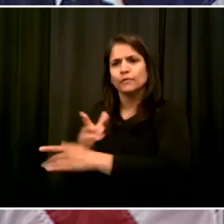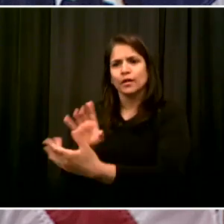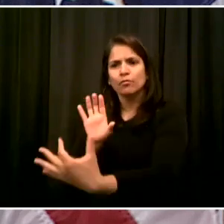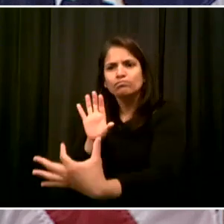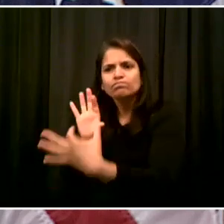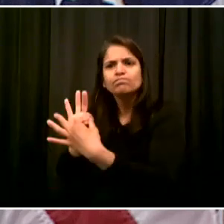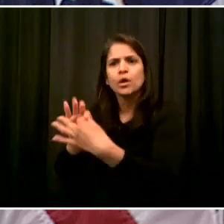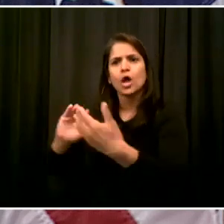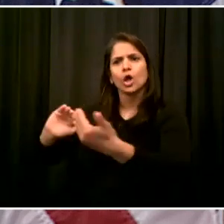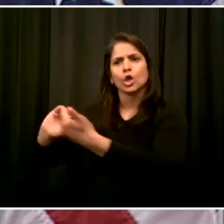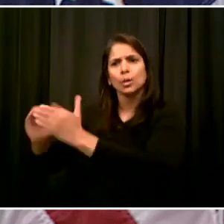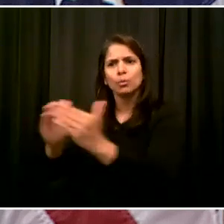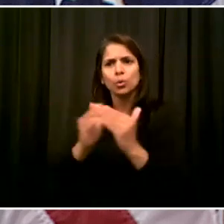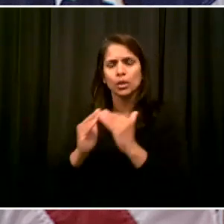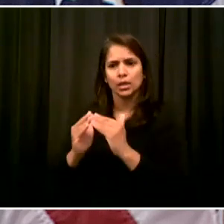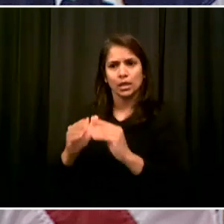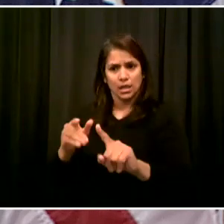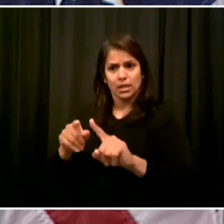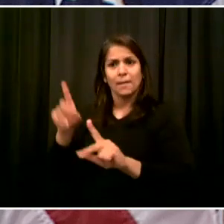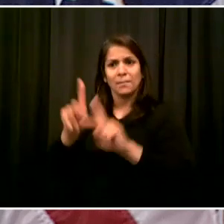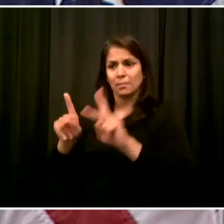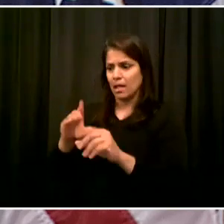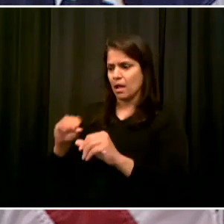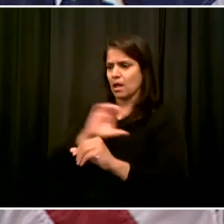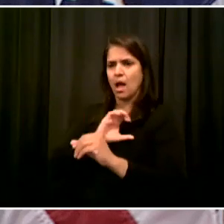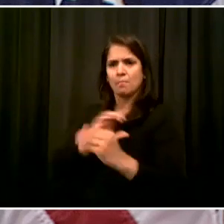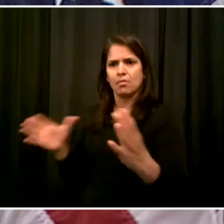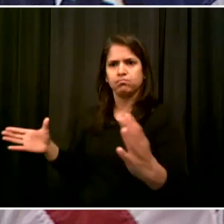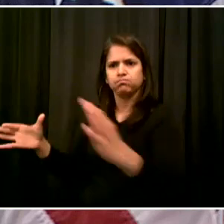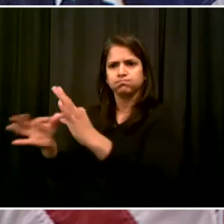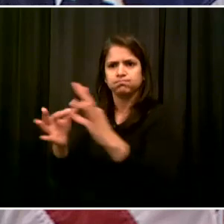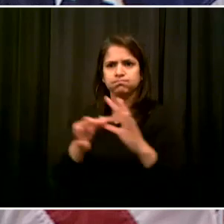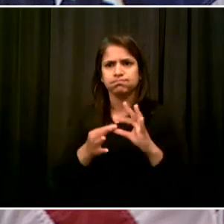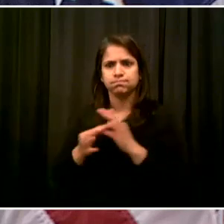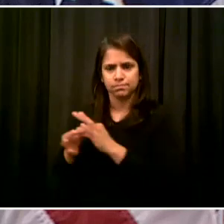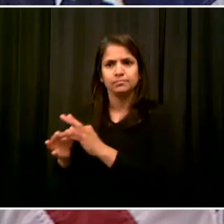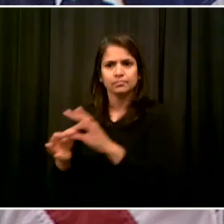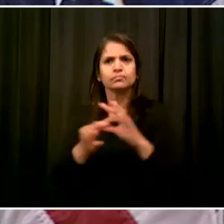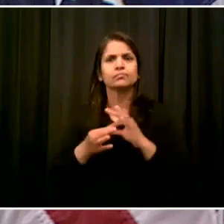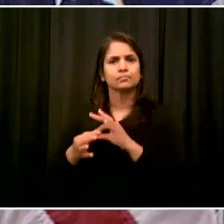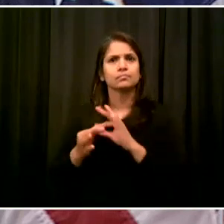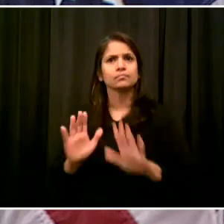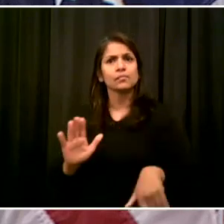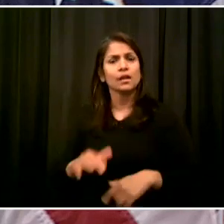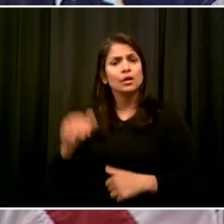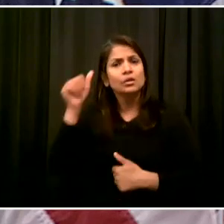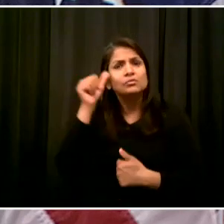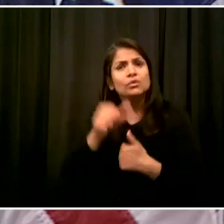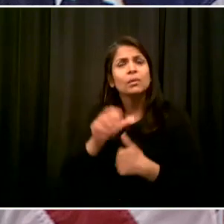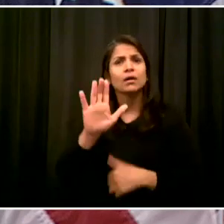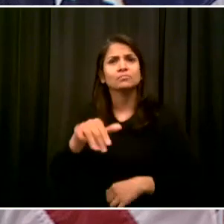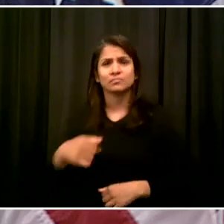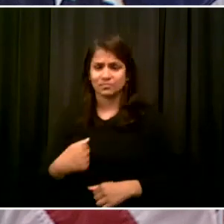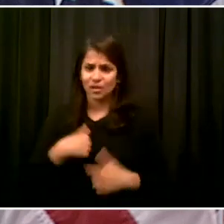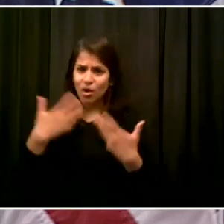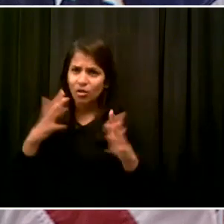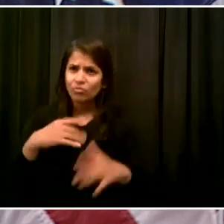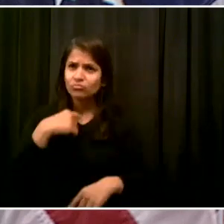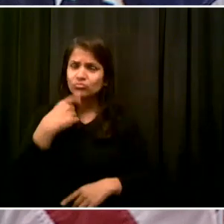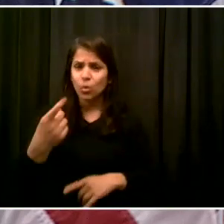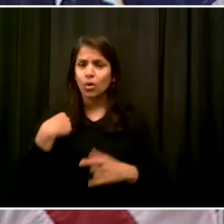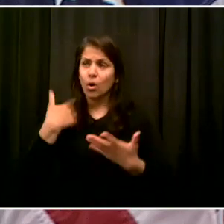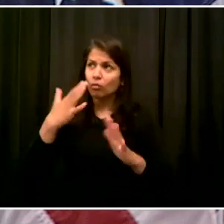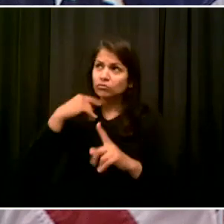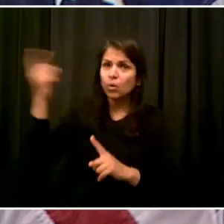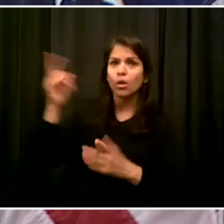week, I've scrupulously said, keep the National Guard out of New York City, because we do not want a military presence in this city. And